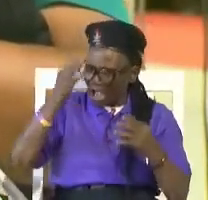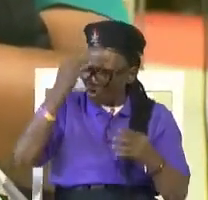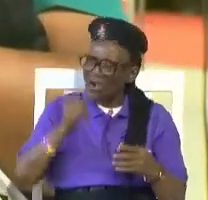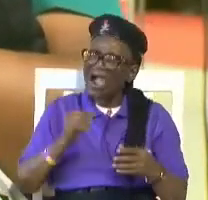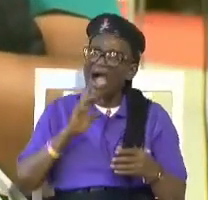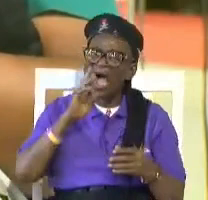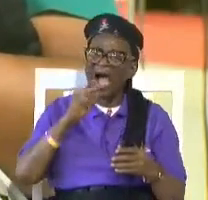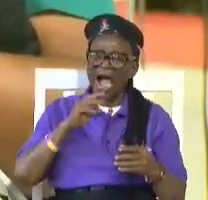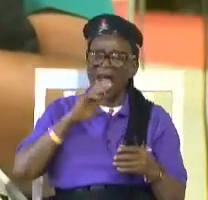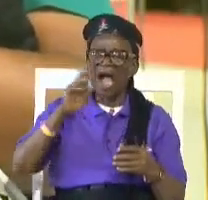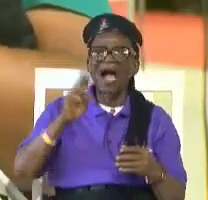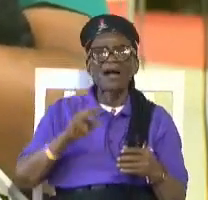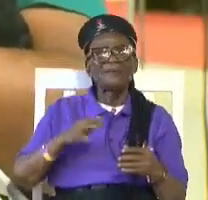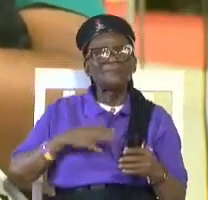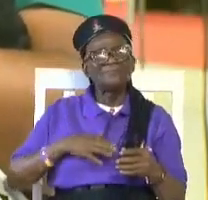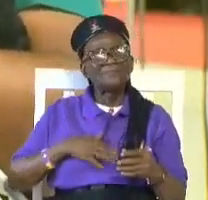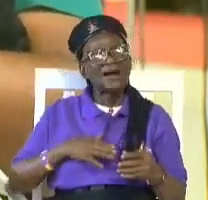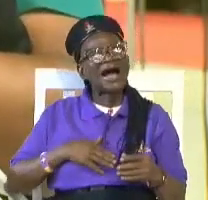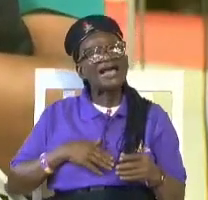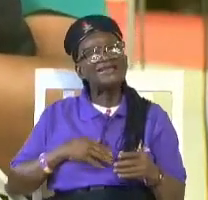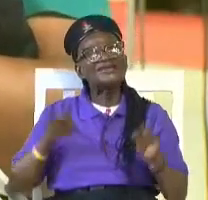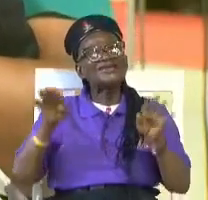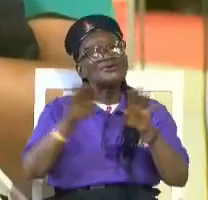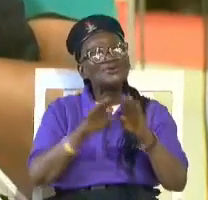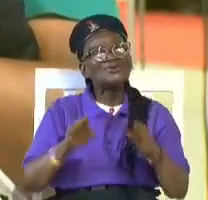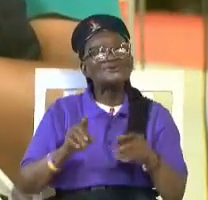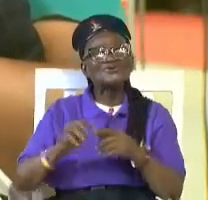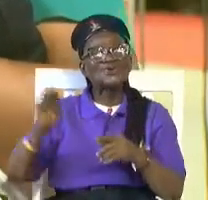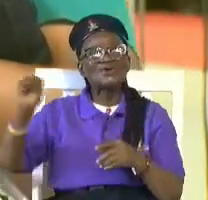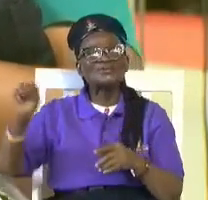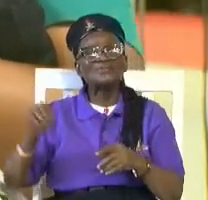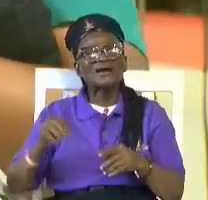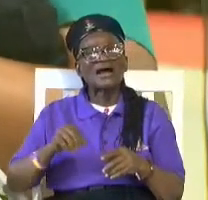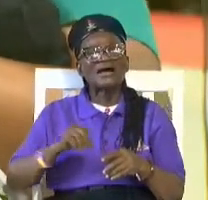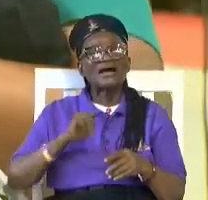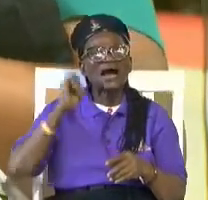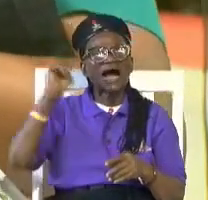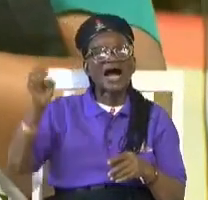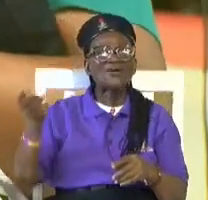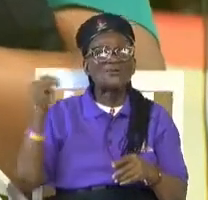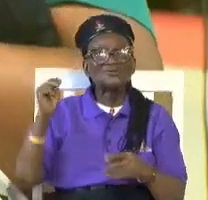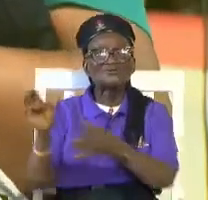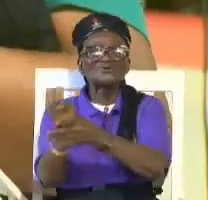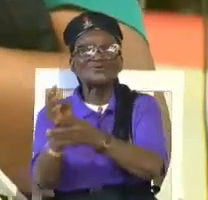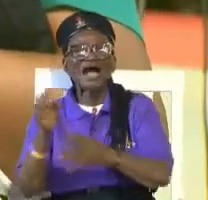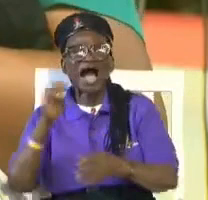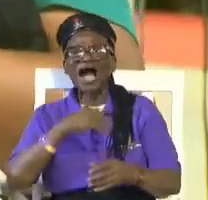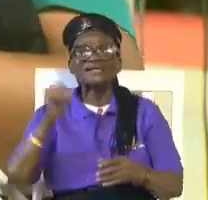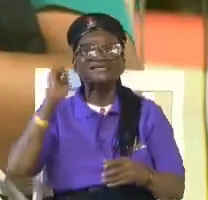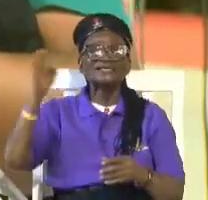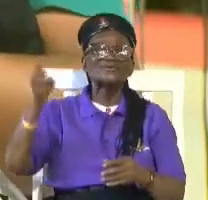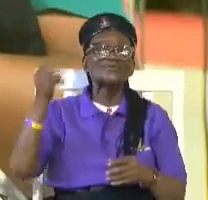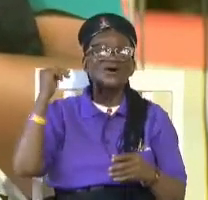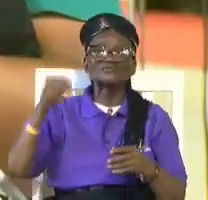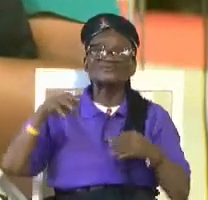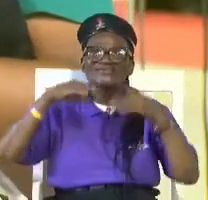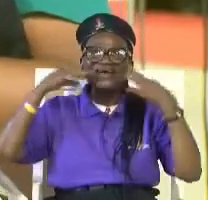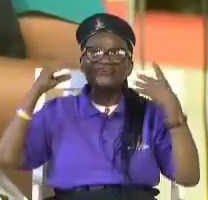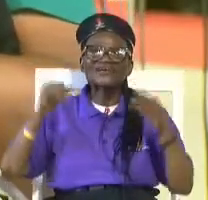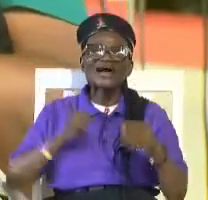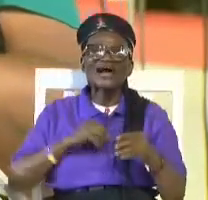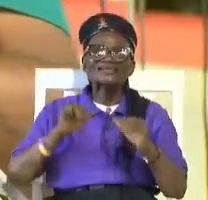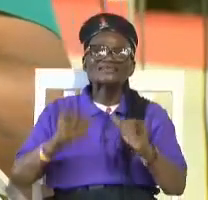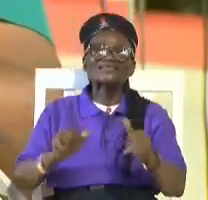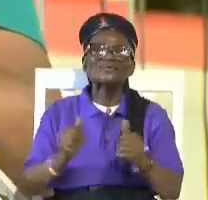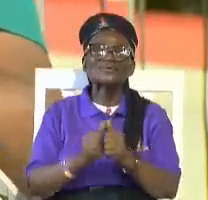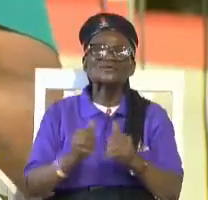usher? Nobody is holding me. I was shaking. Then he was laughing. Then I was playing with my little brother. He